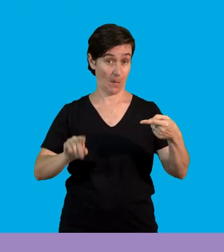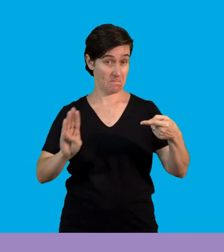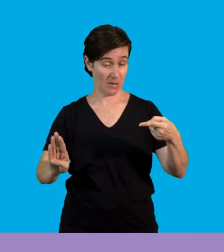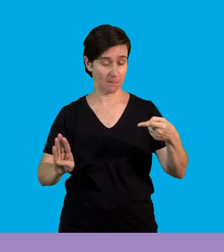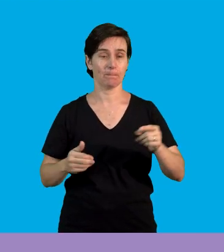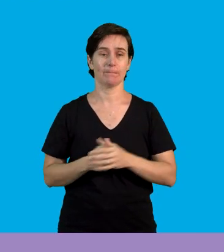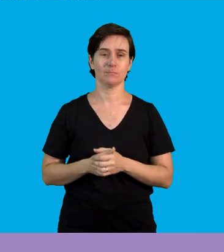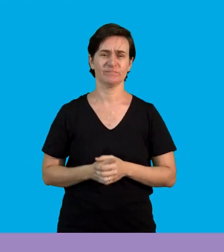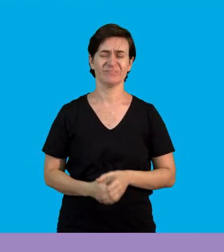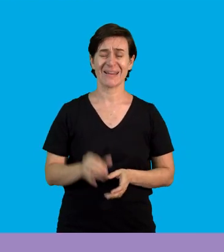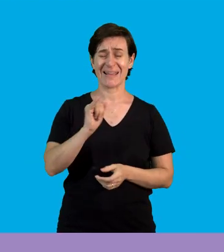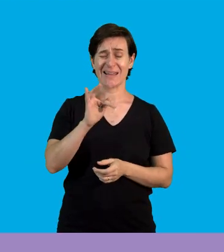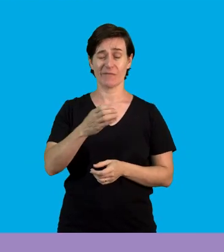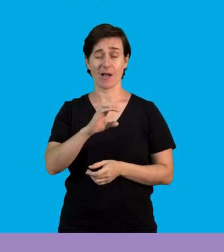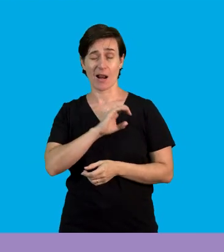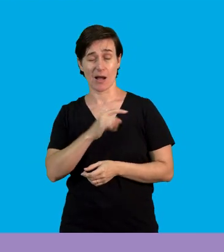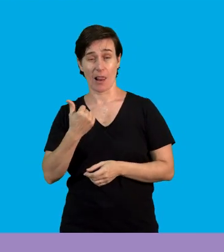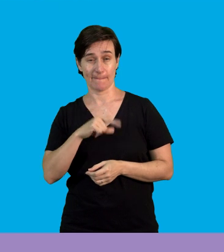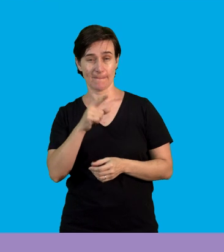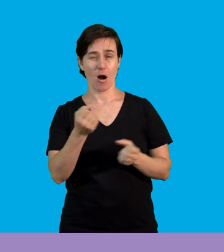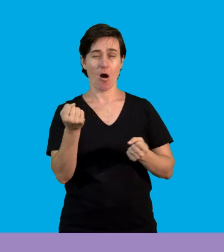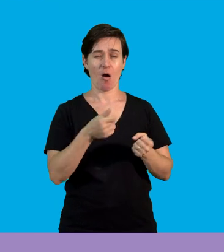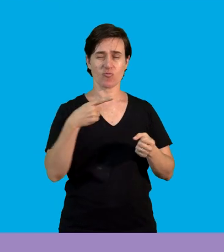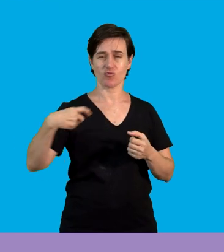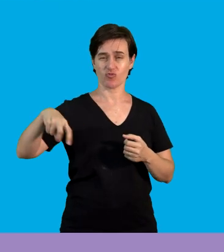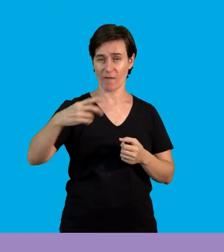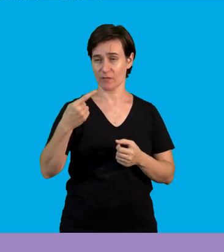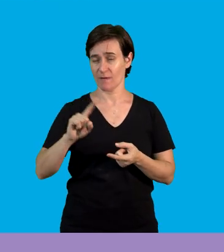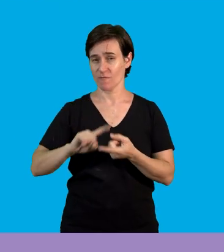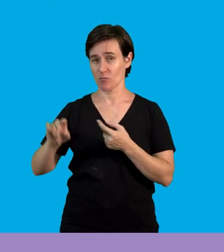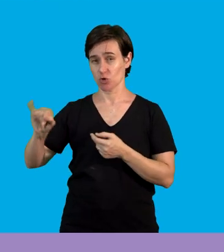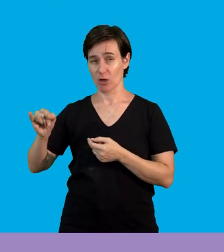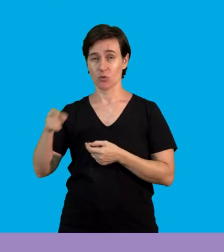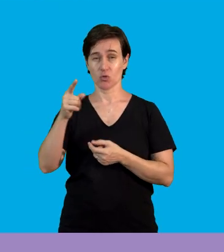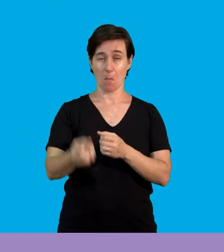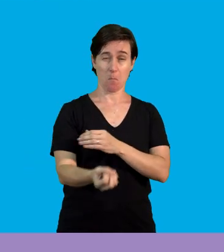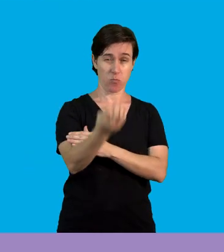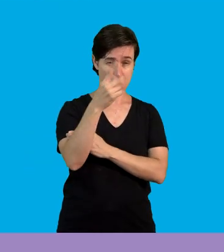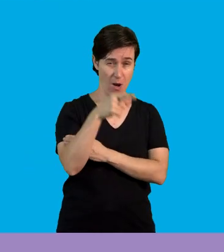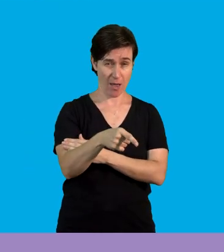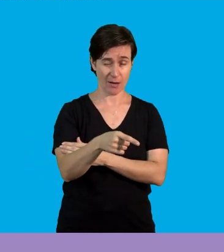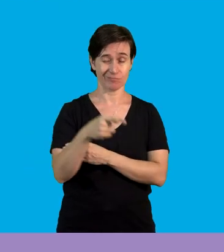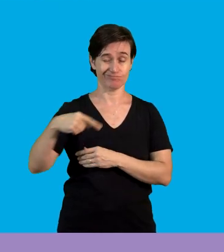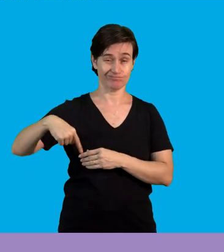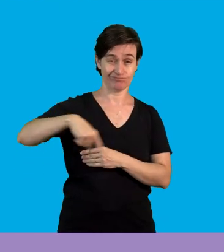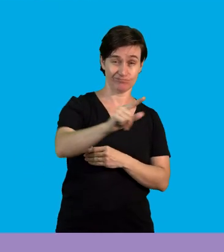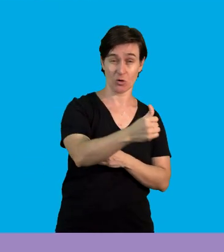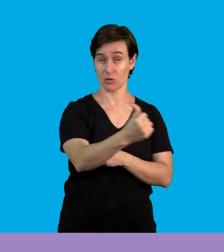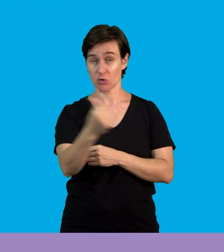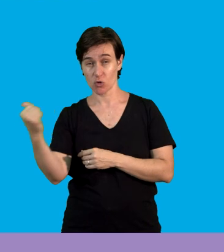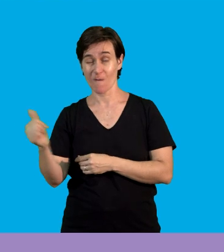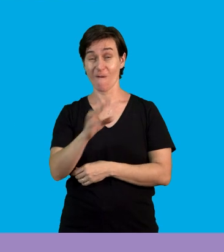works in the next question. And it says, if a client hires a car to travel from Johannesburg to Mpumalanga, a return